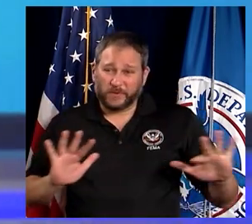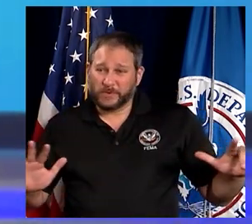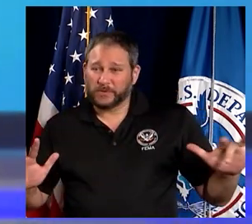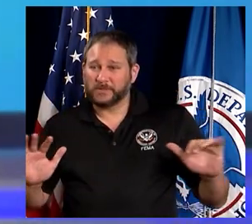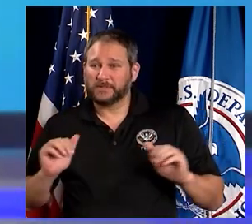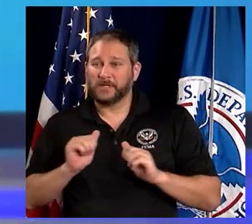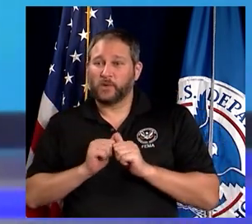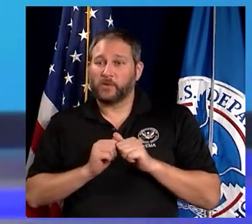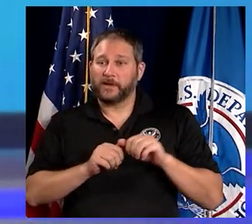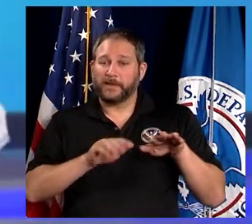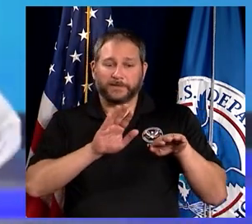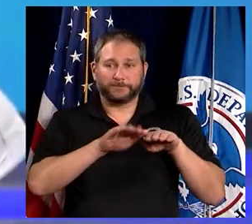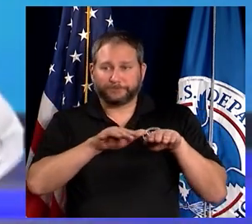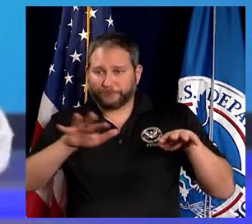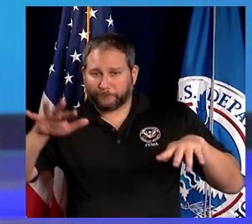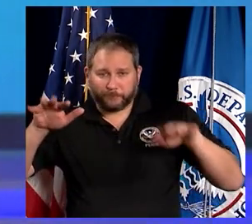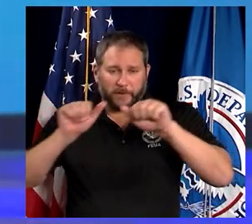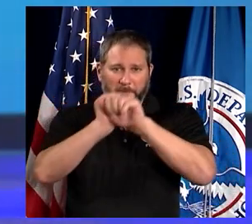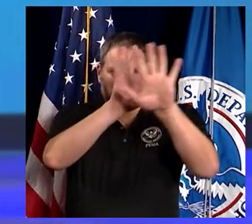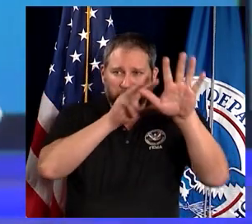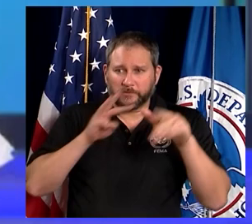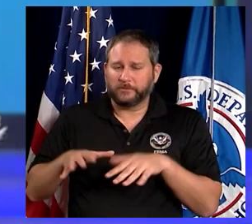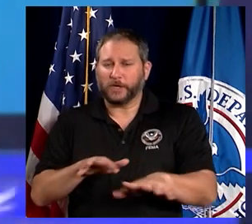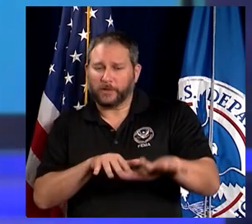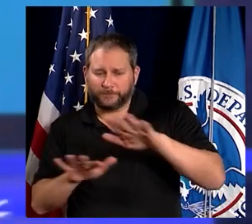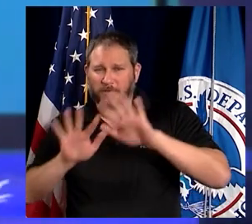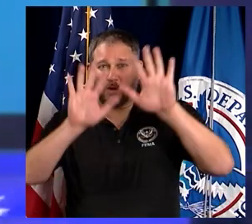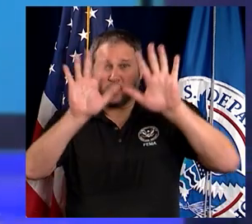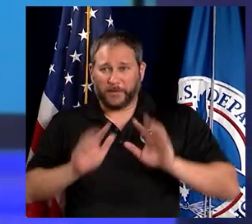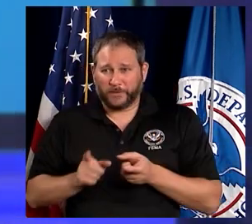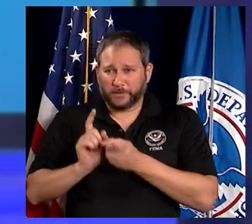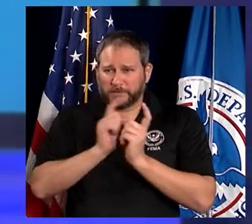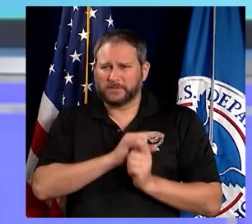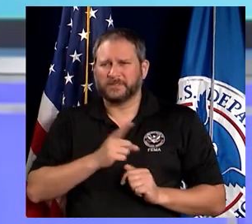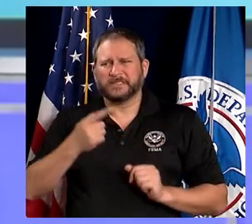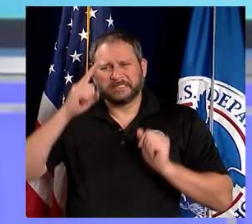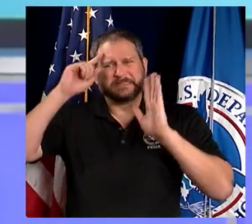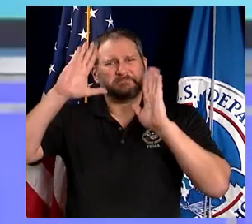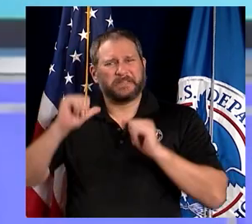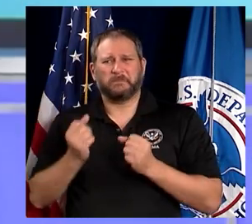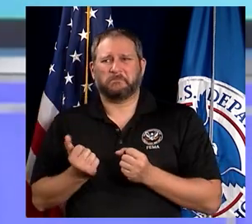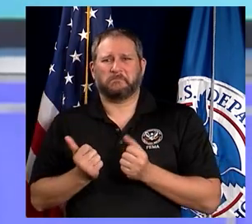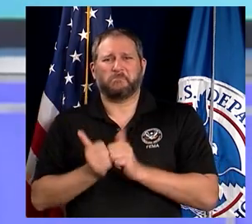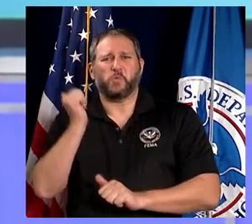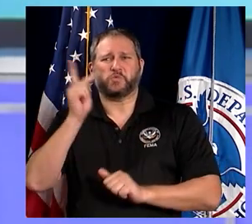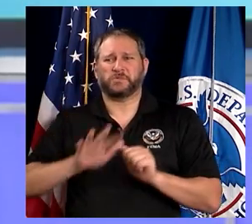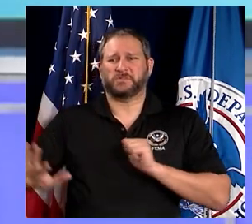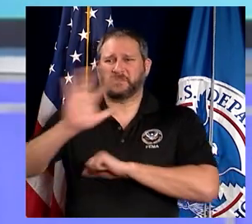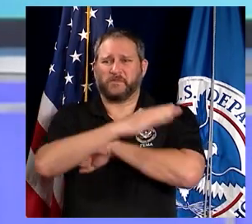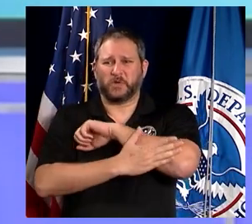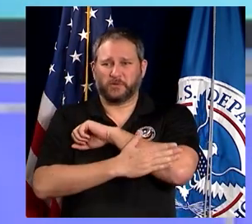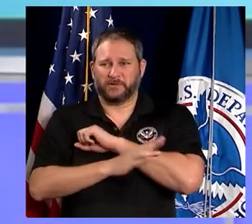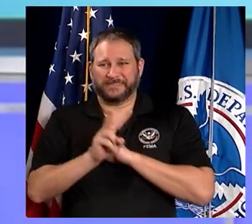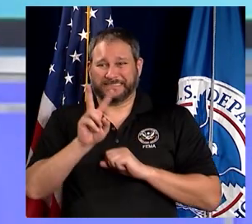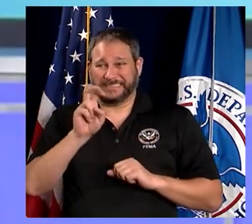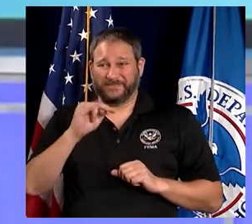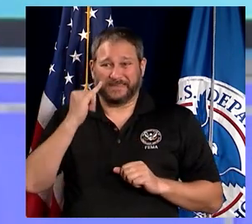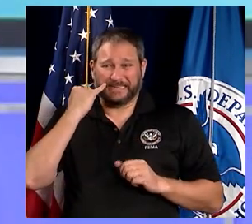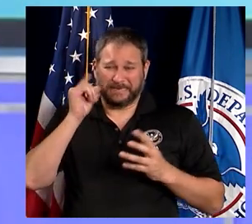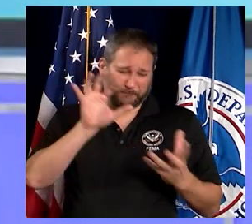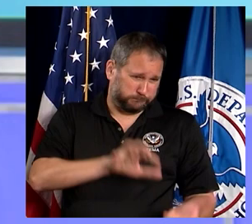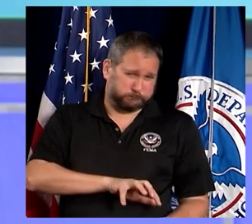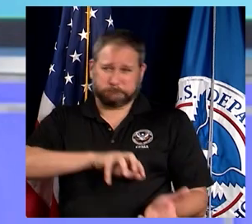climate, there is an expectation that in many parts of the country, even if there was a catastrophic outage,